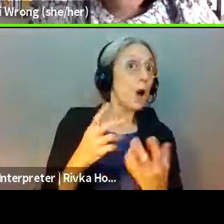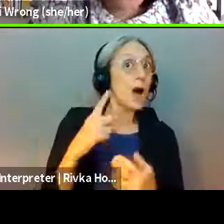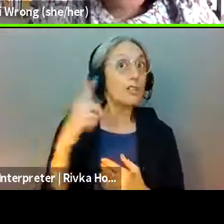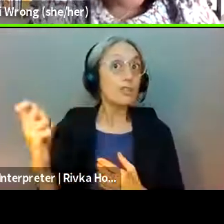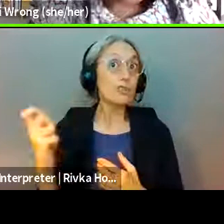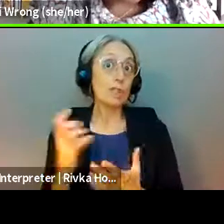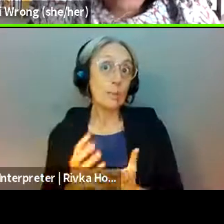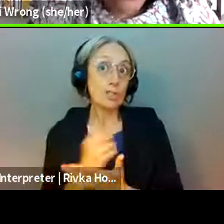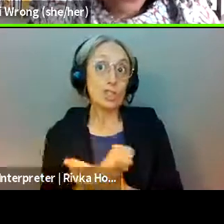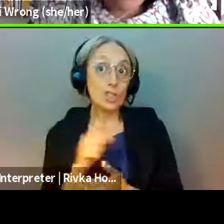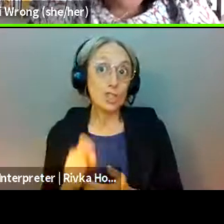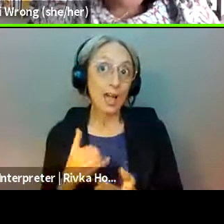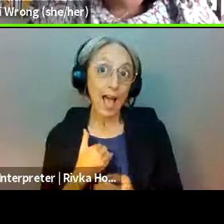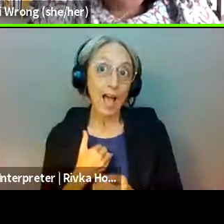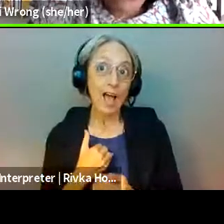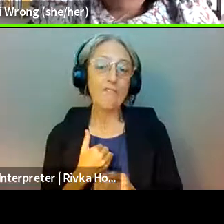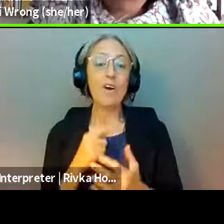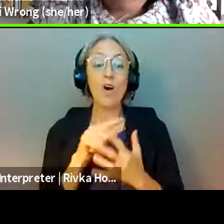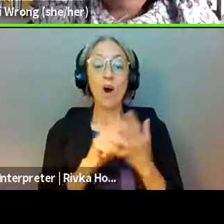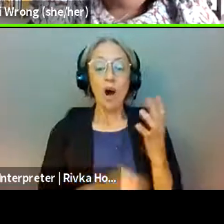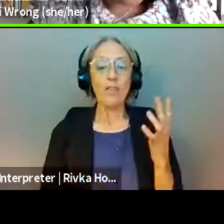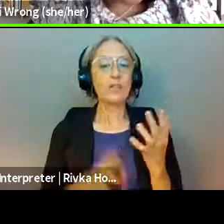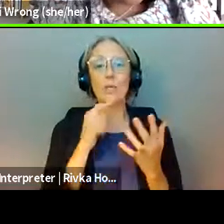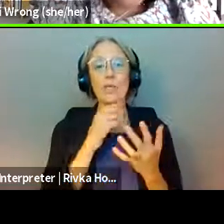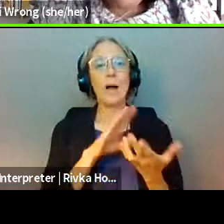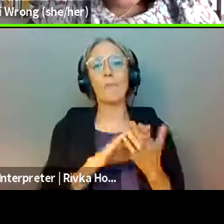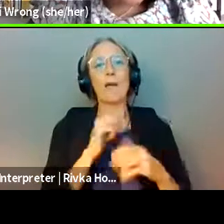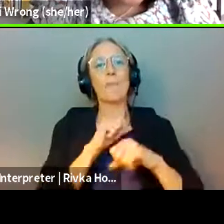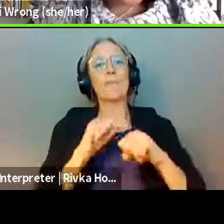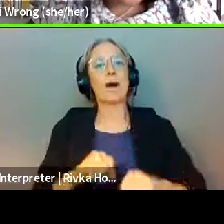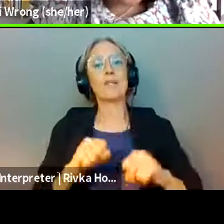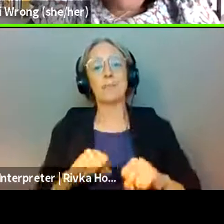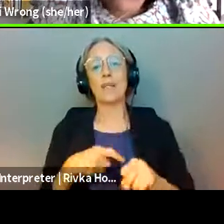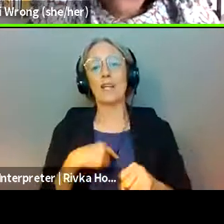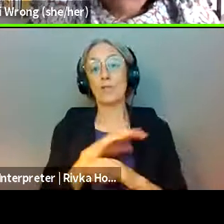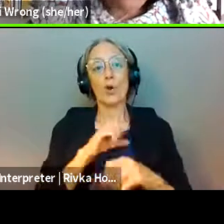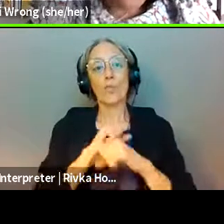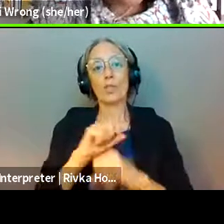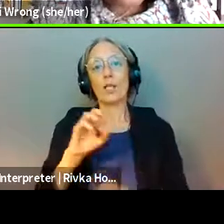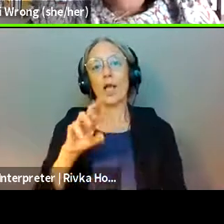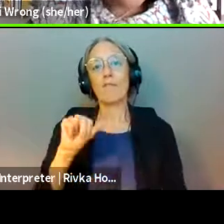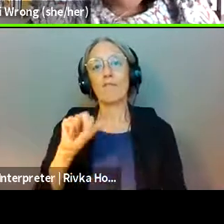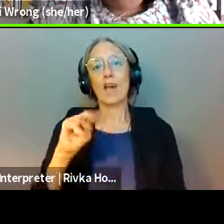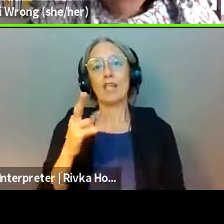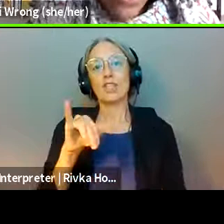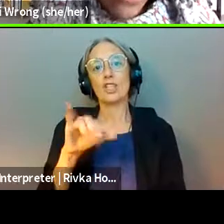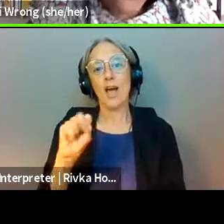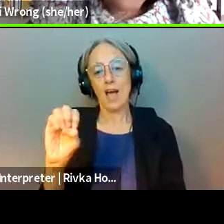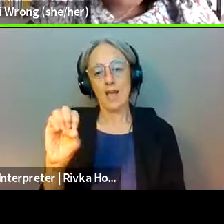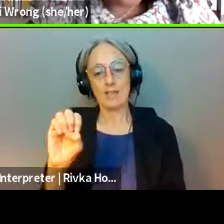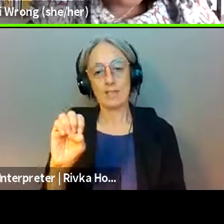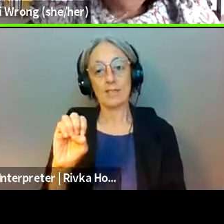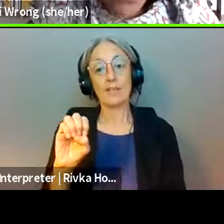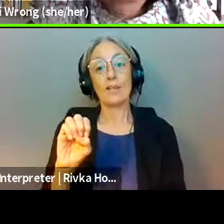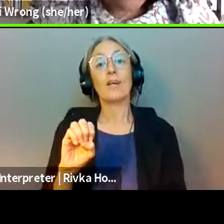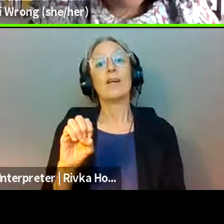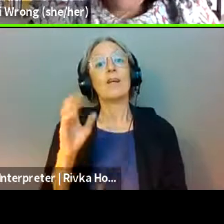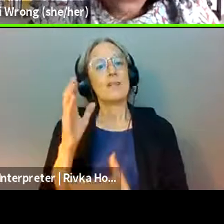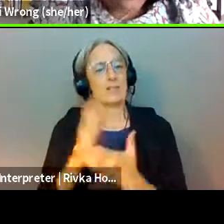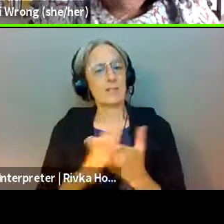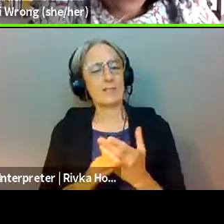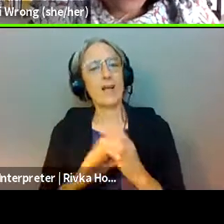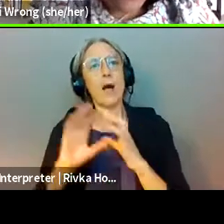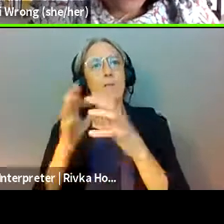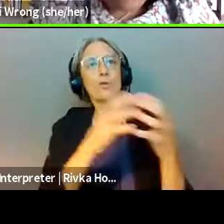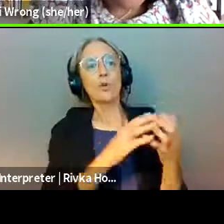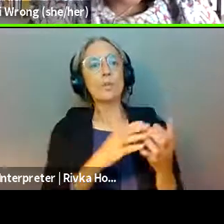be possible if we do not protect the franchise. There are forces that are trying to strip